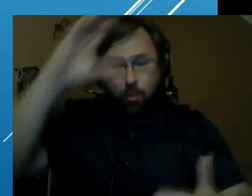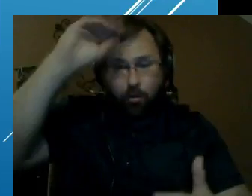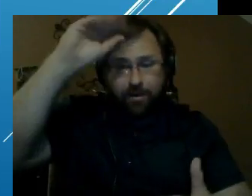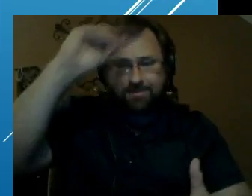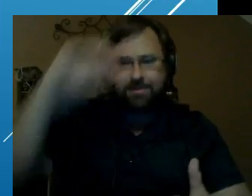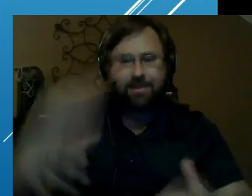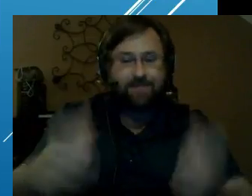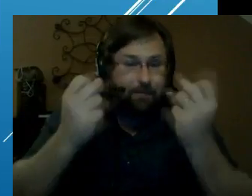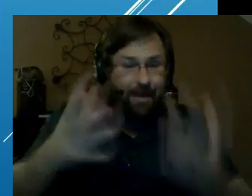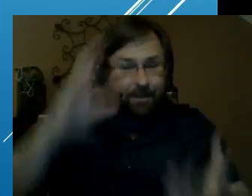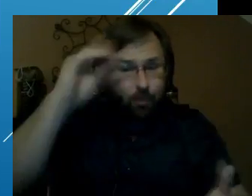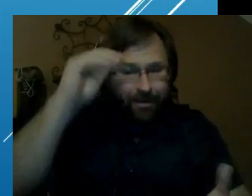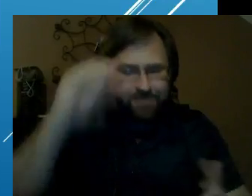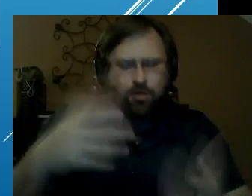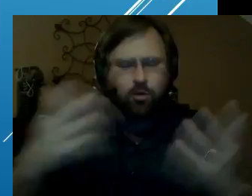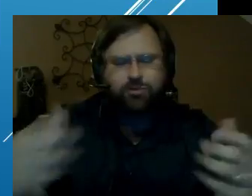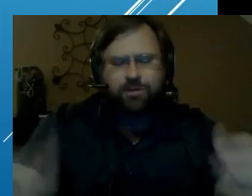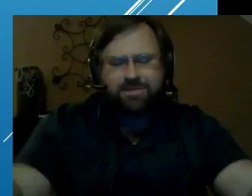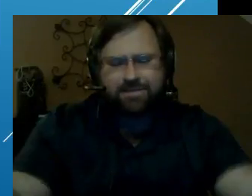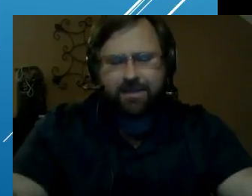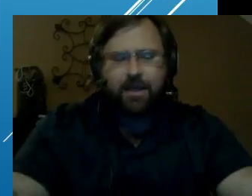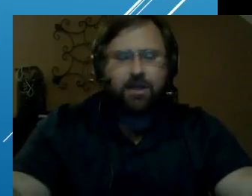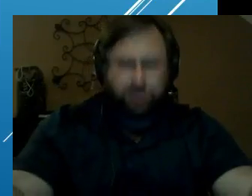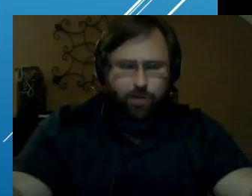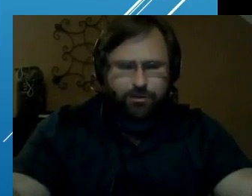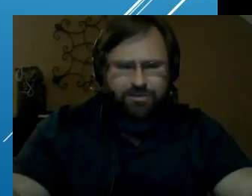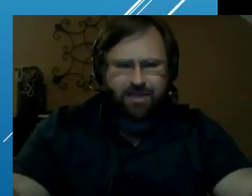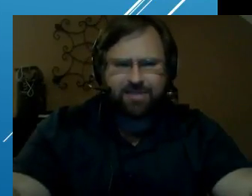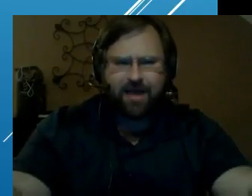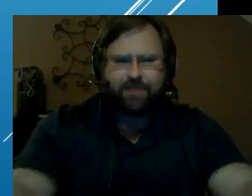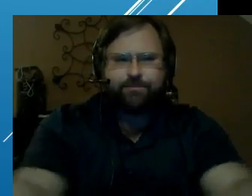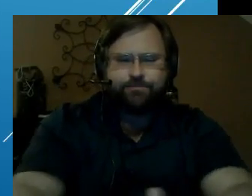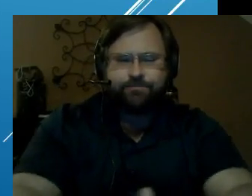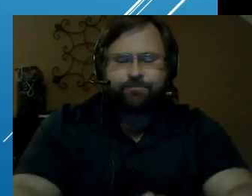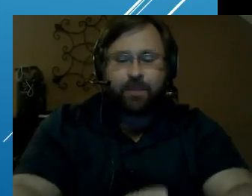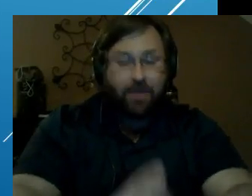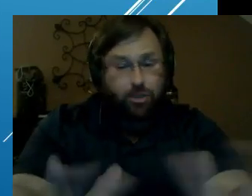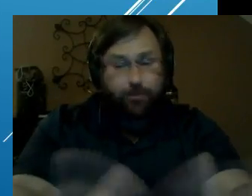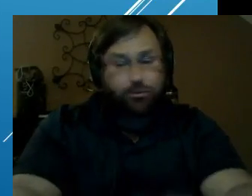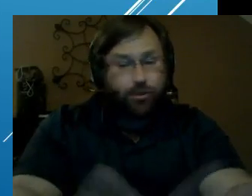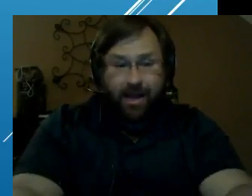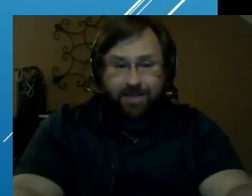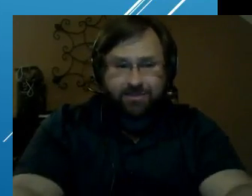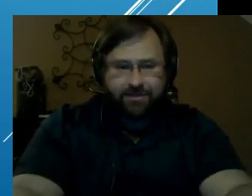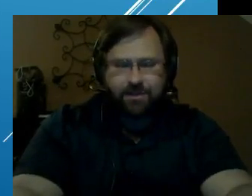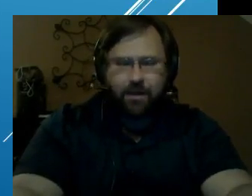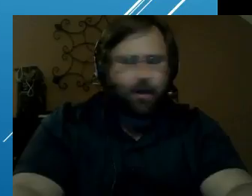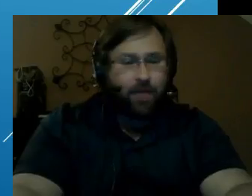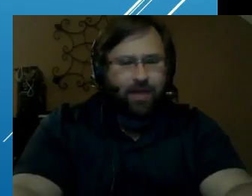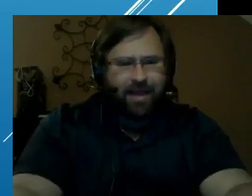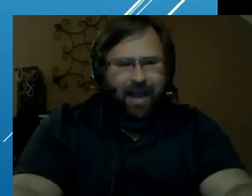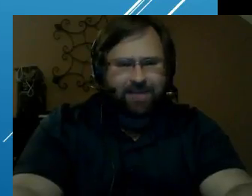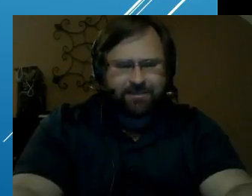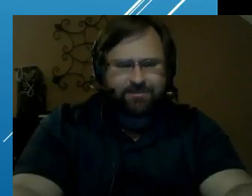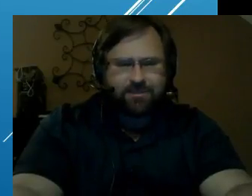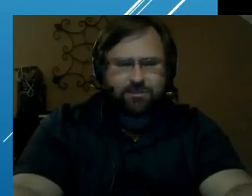all boys? Is it many boys? Which ones is it? Determiners tell us that. Now, determiners are not adjectives.